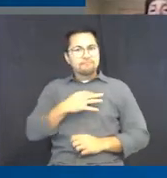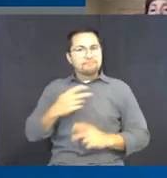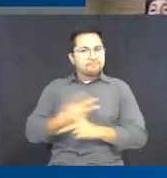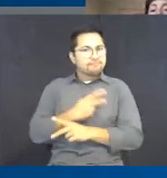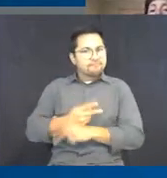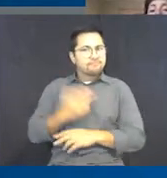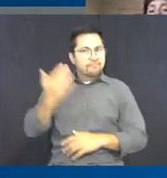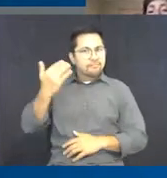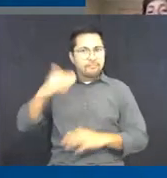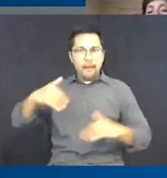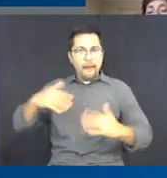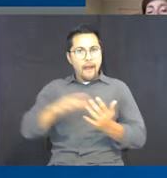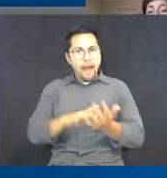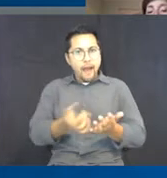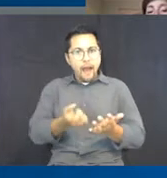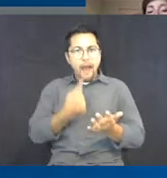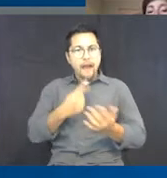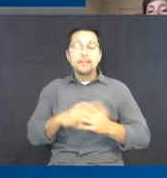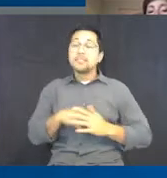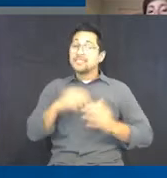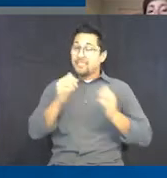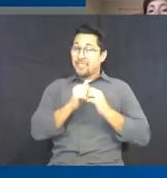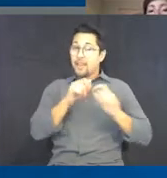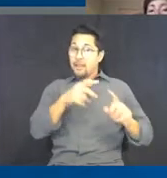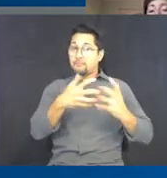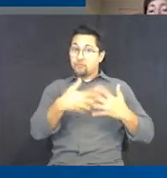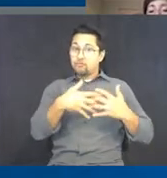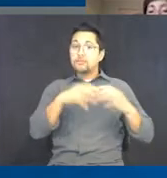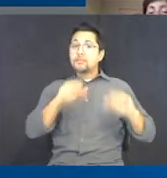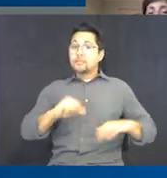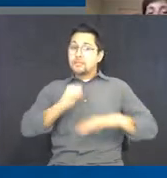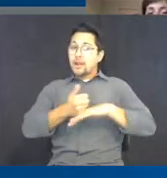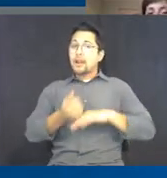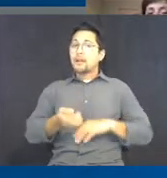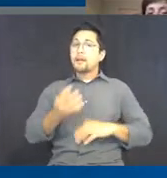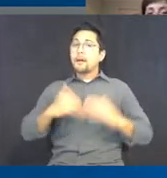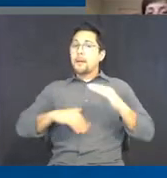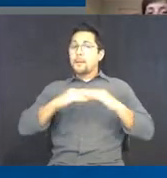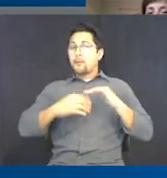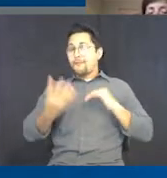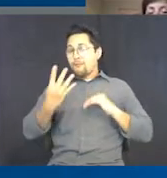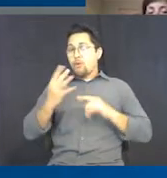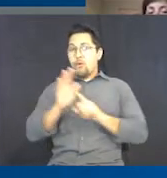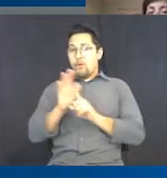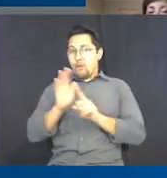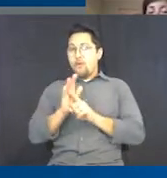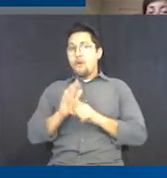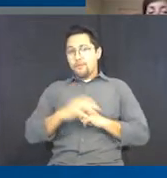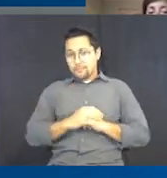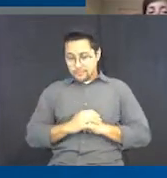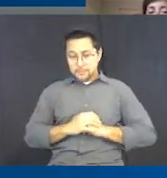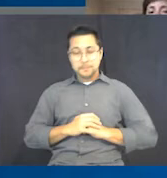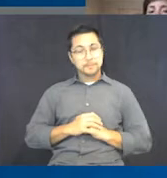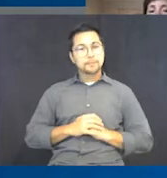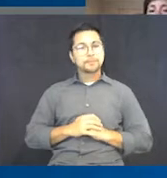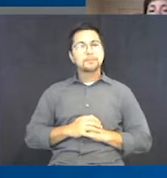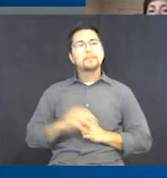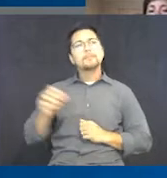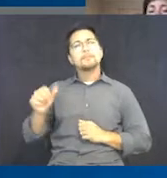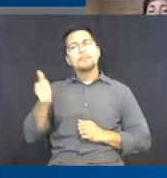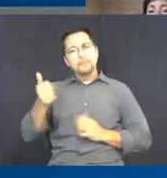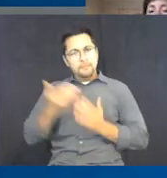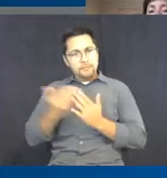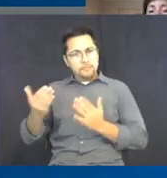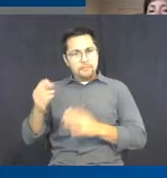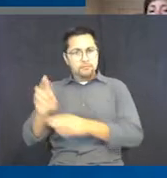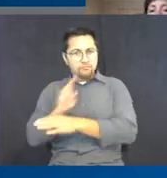recommend is with our Firefly system, we can use panic pendants or different switches so that